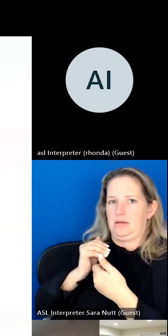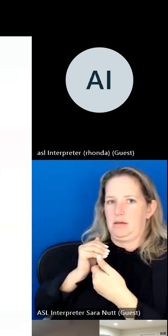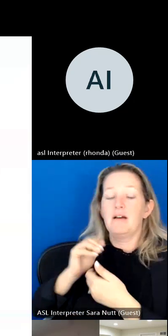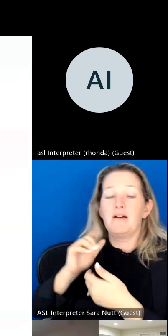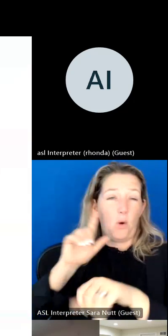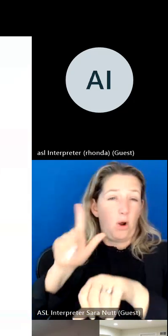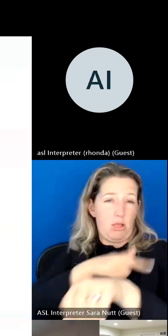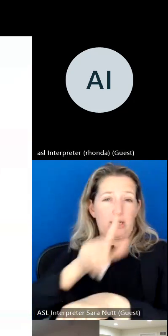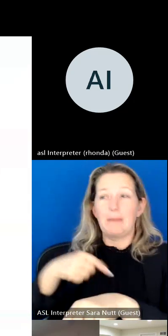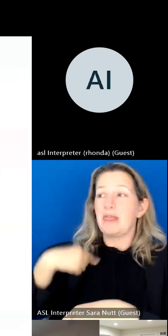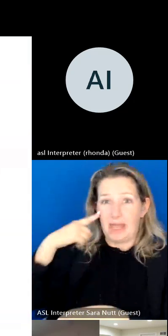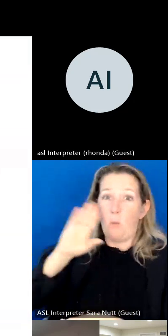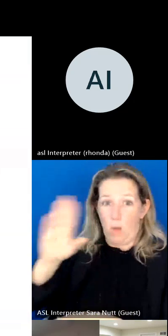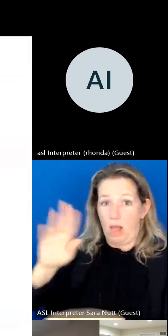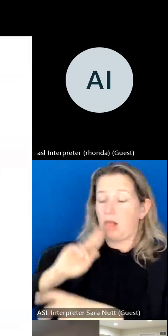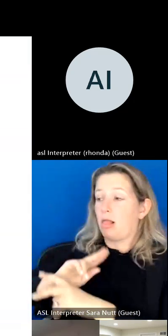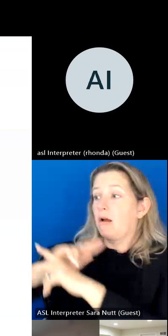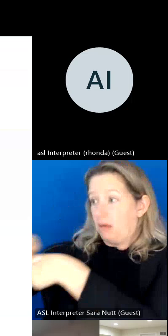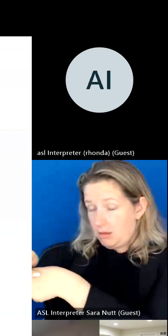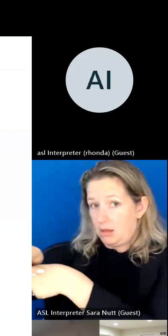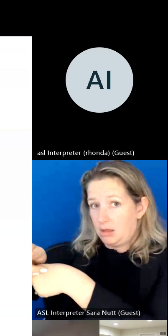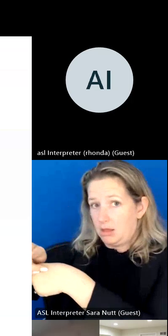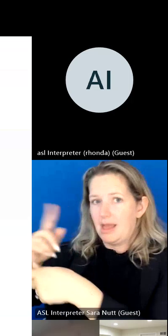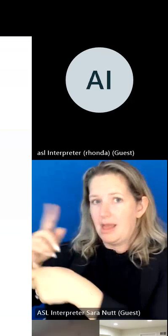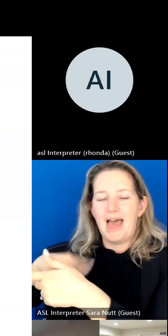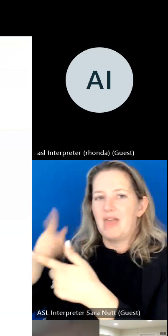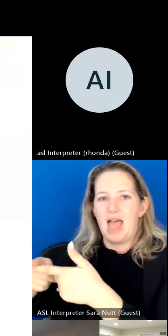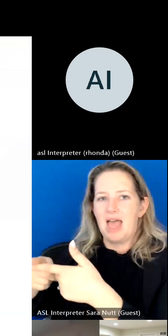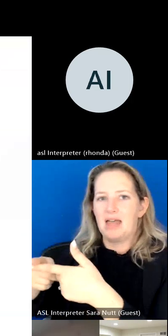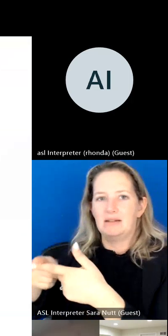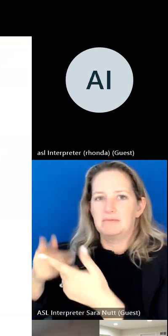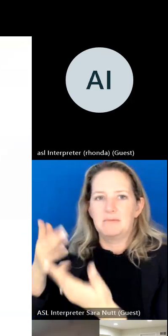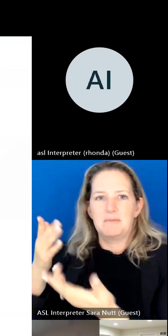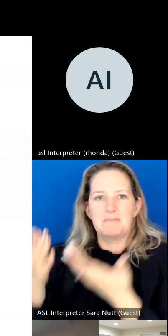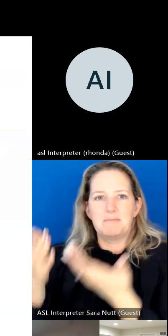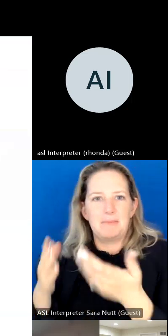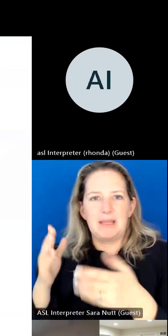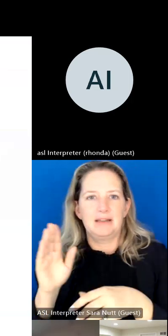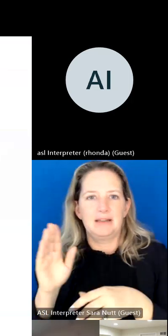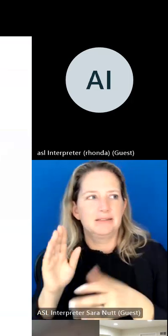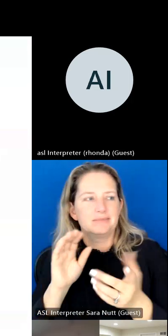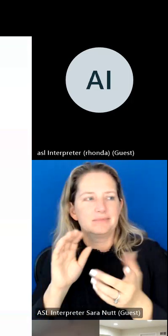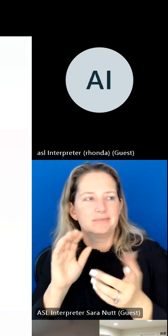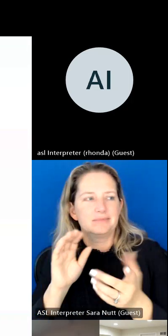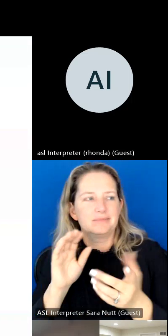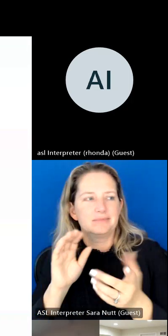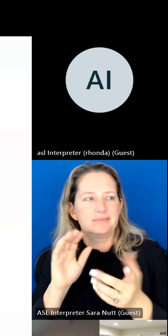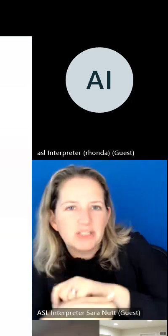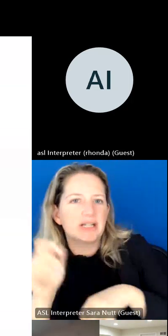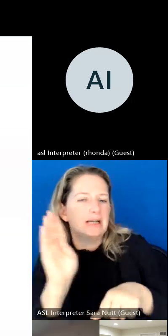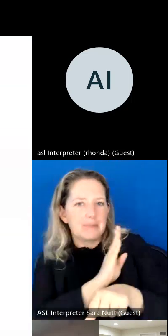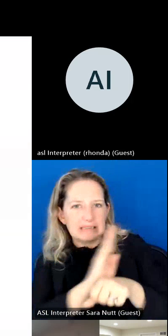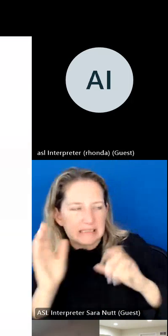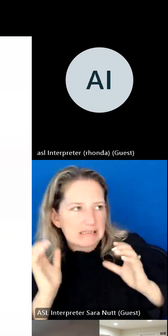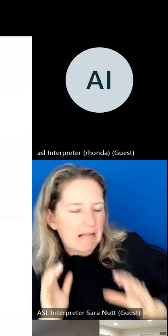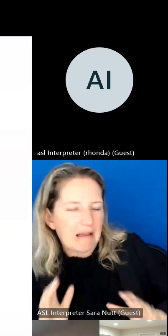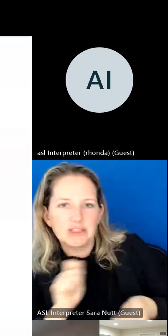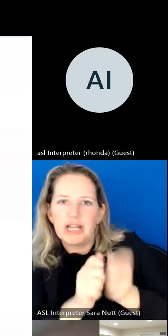but circumstances have changed, the business climate might have changed, and so you're not going